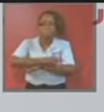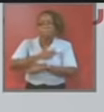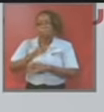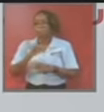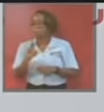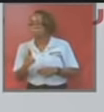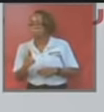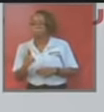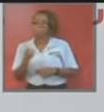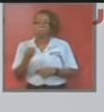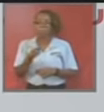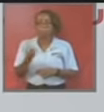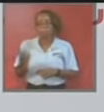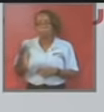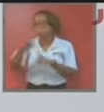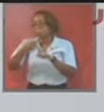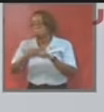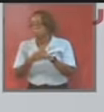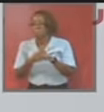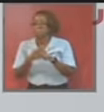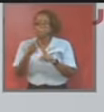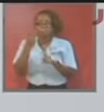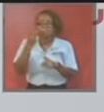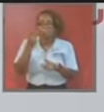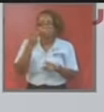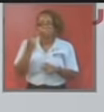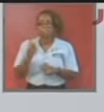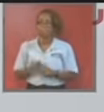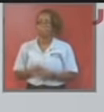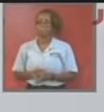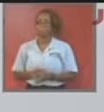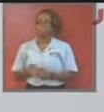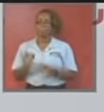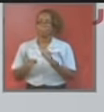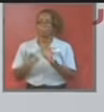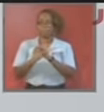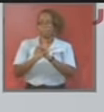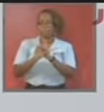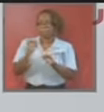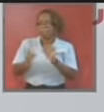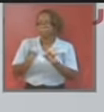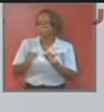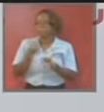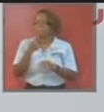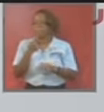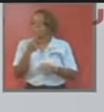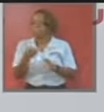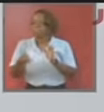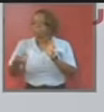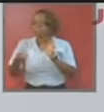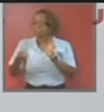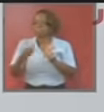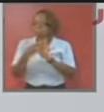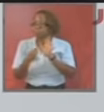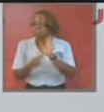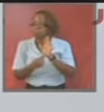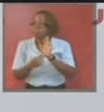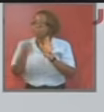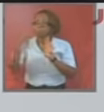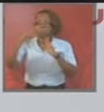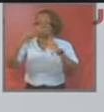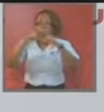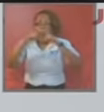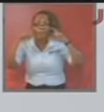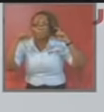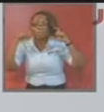example, restrictions imposed. When we had mask wearing come into force, we would have seen a positive drop in the number of cases thereafter. So